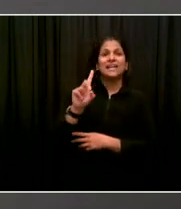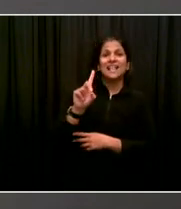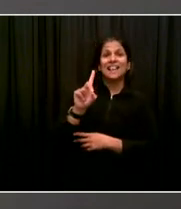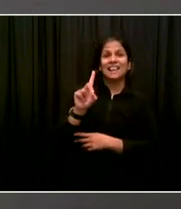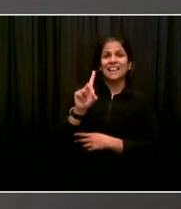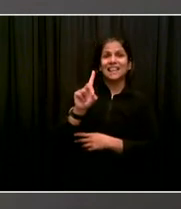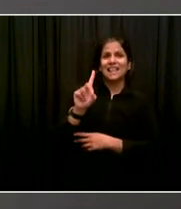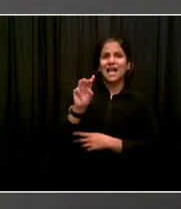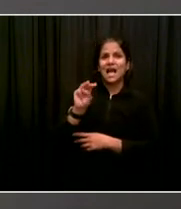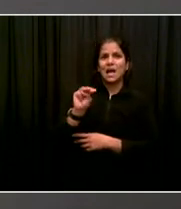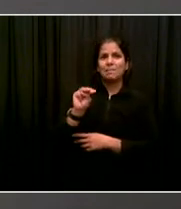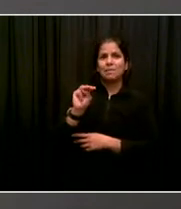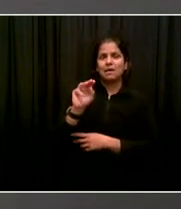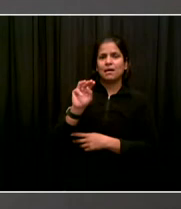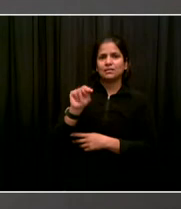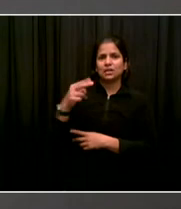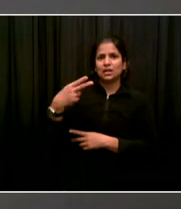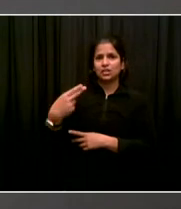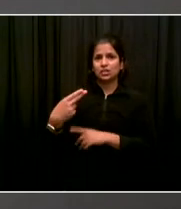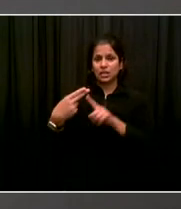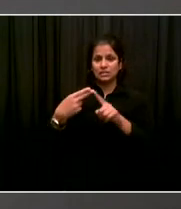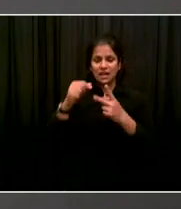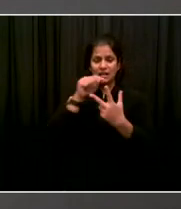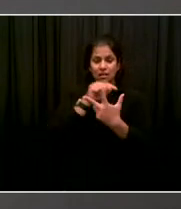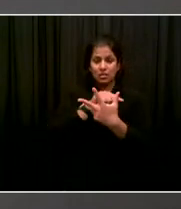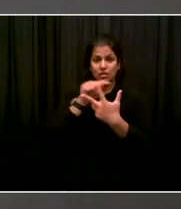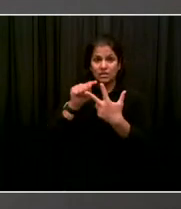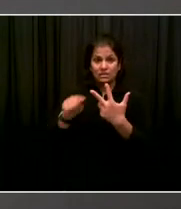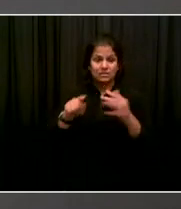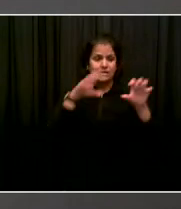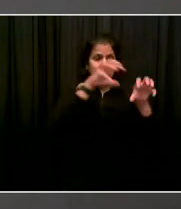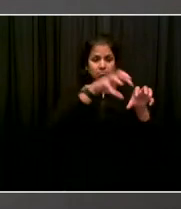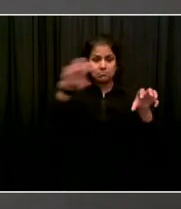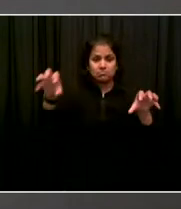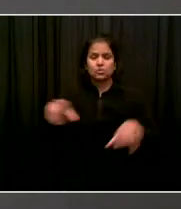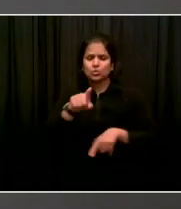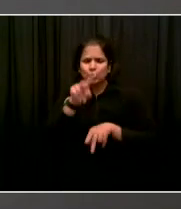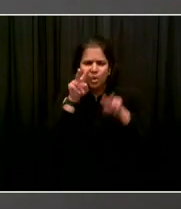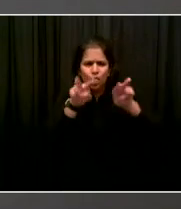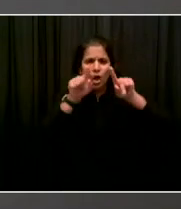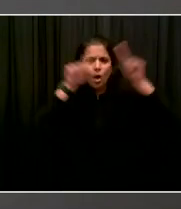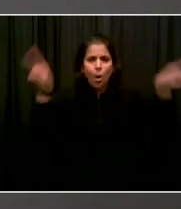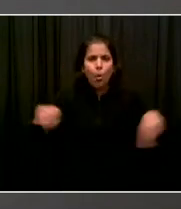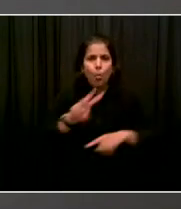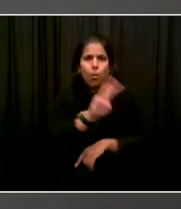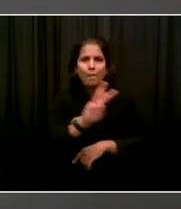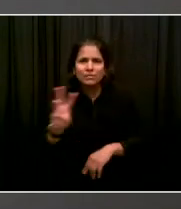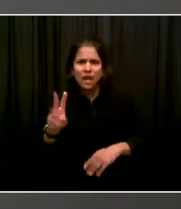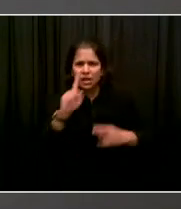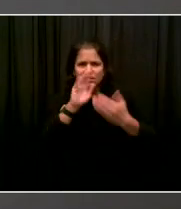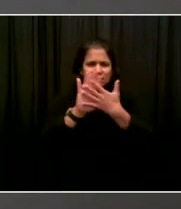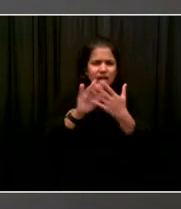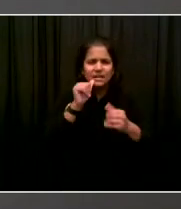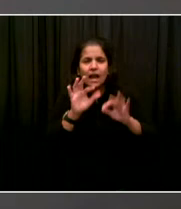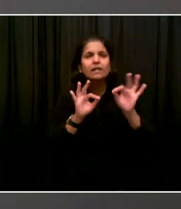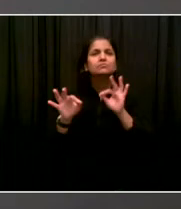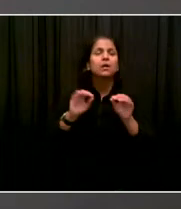but that information is on the website. And again, my apologies to everyone